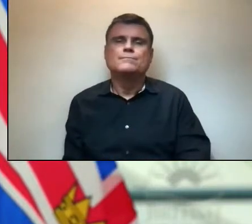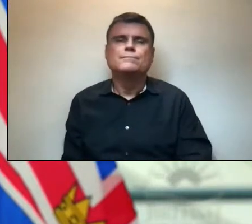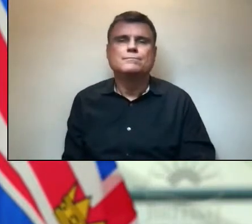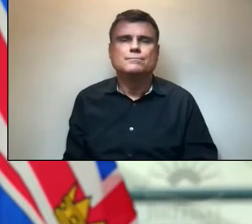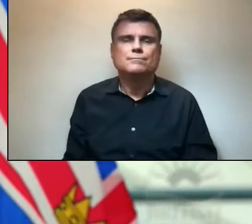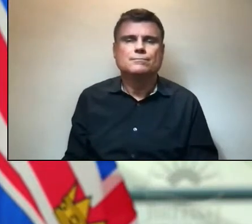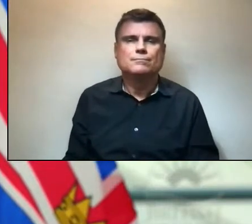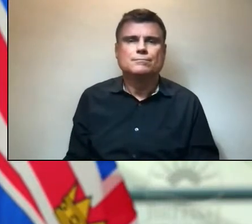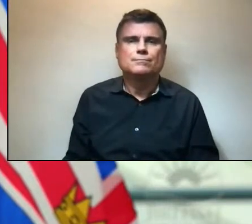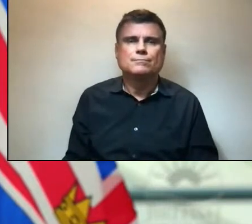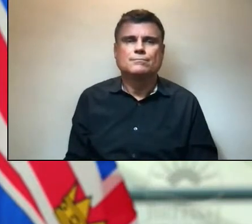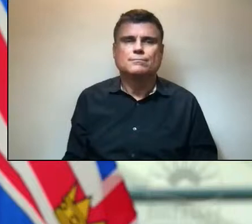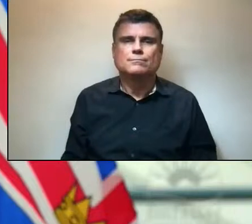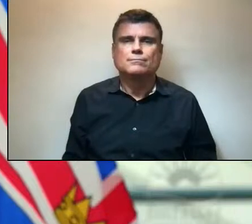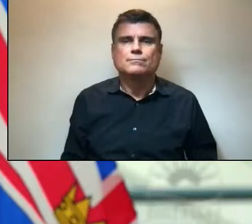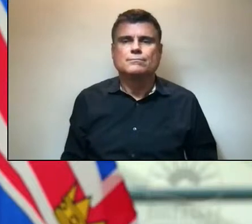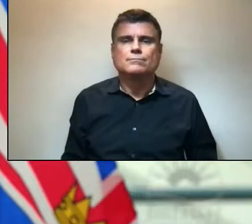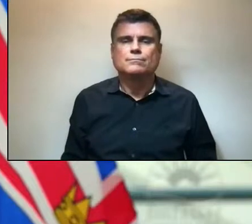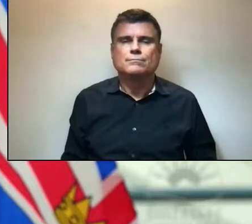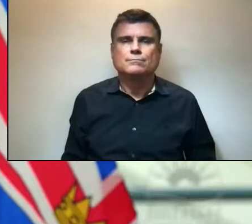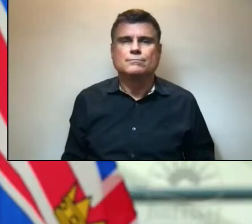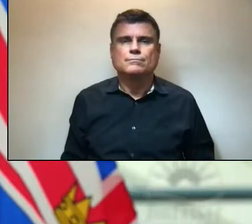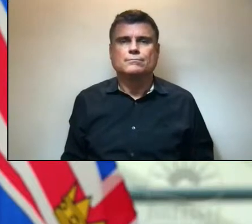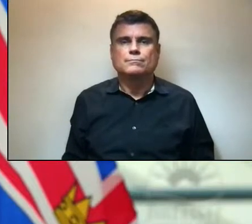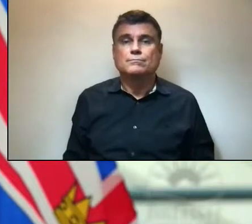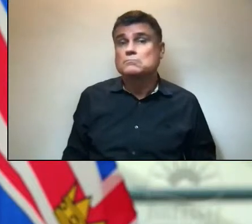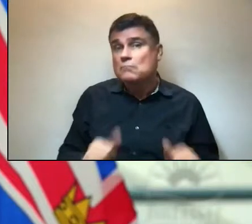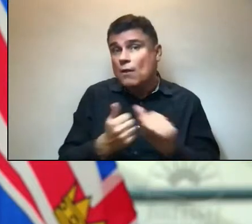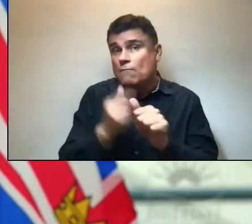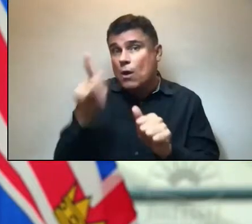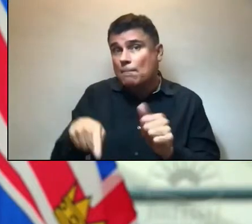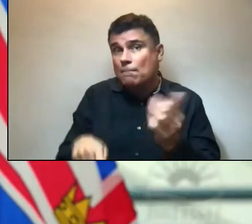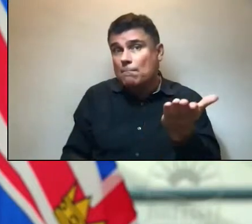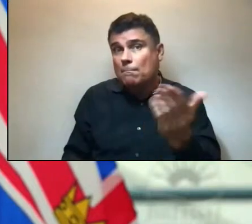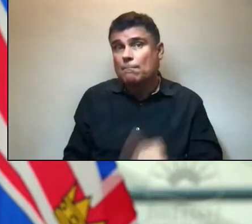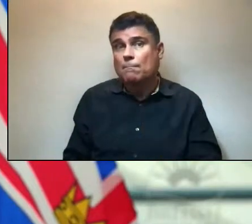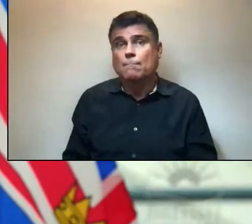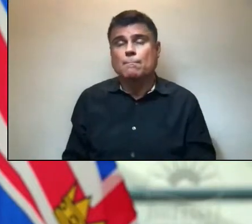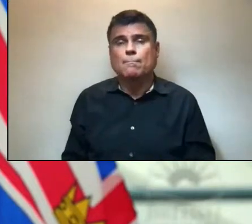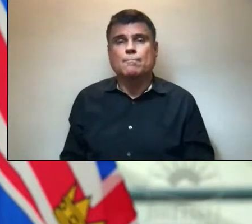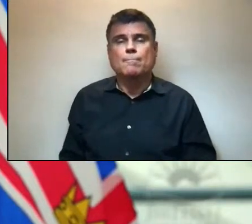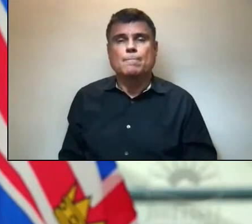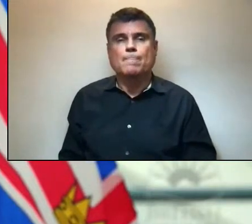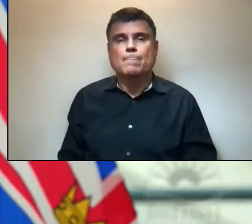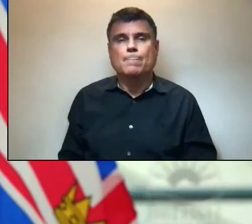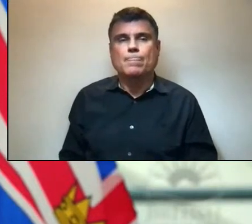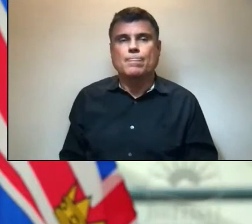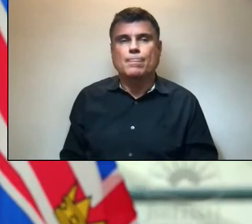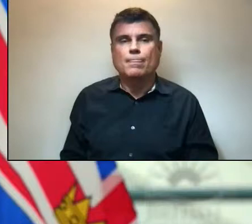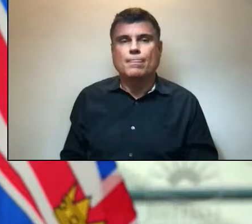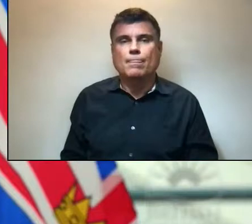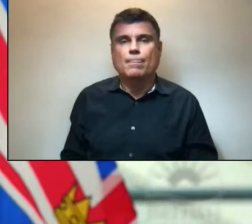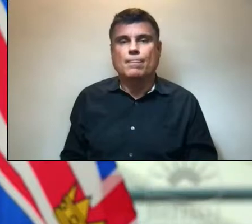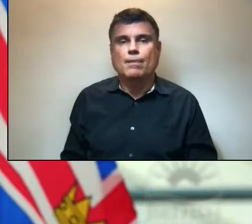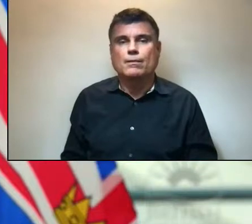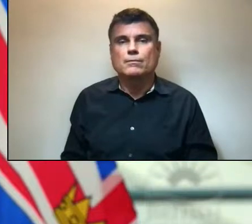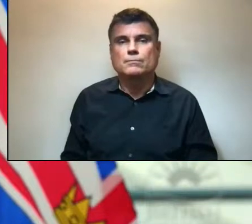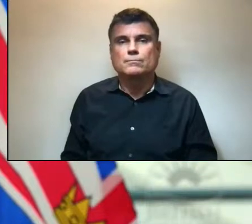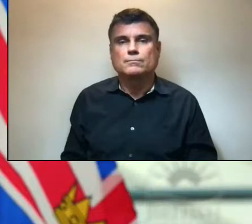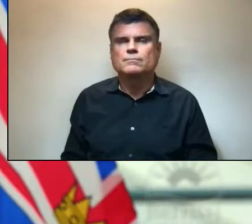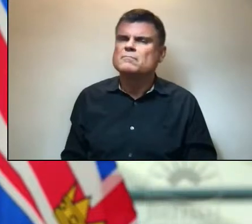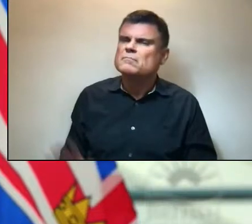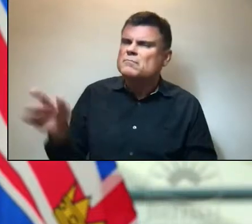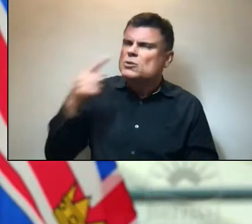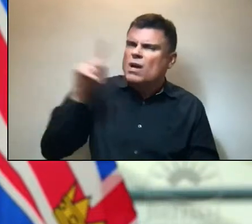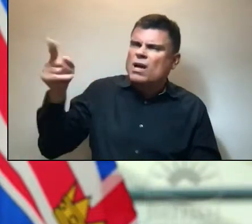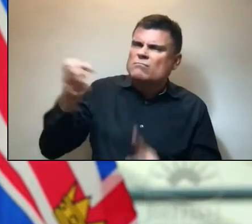Rob, do you have a follow-up? Sure, thanks. Dr. Henry, could you just walk us through the Uvic rugby team situation